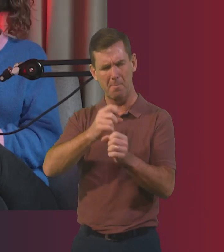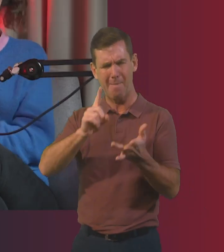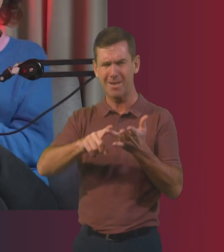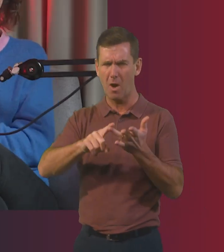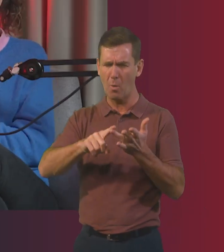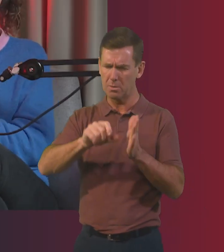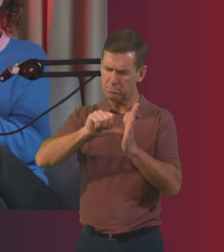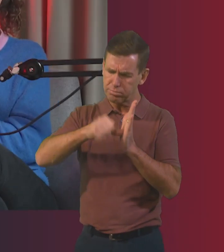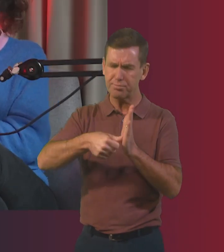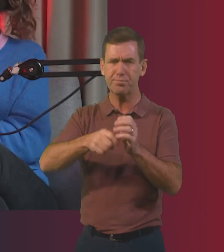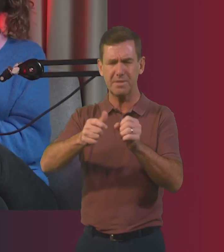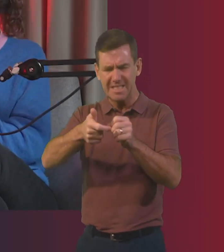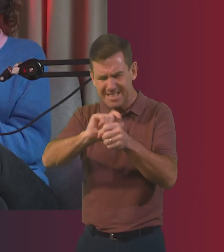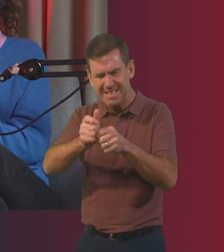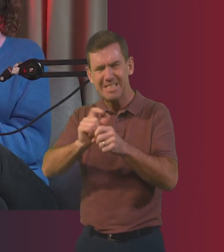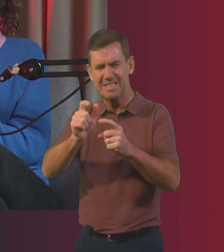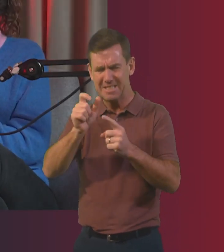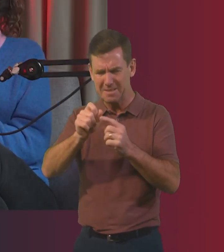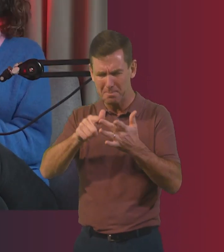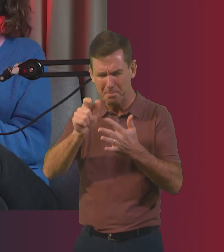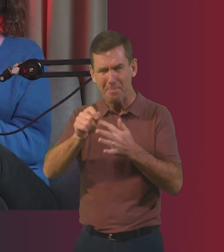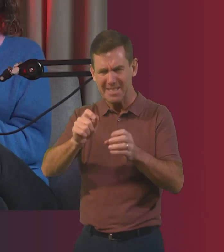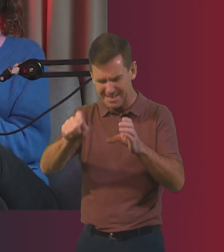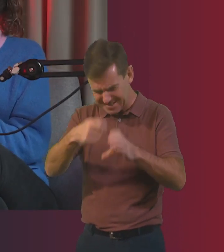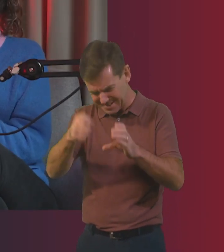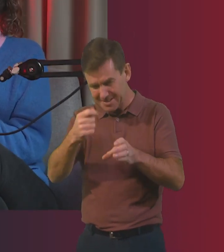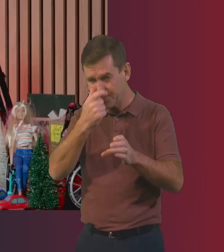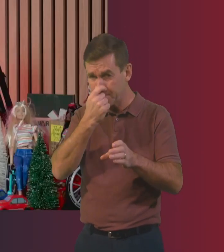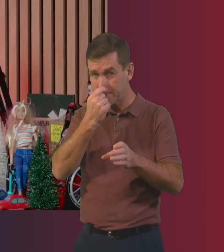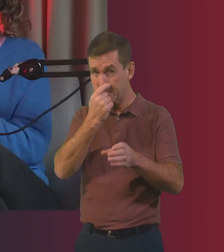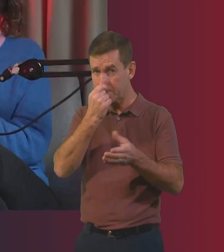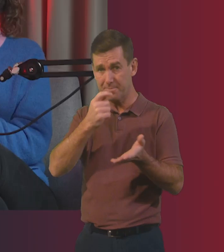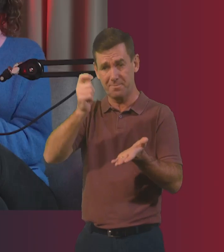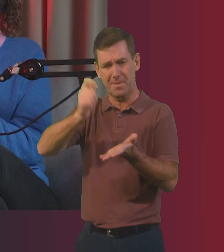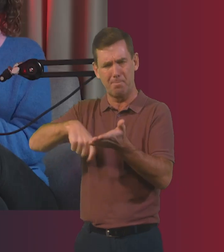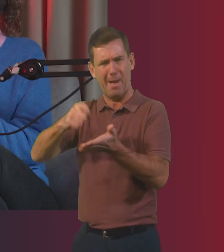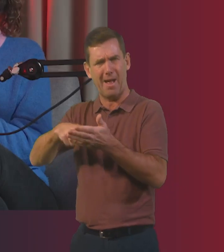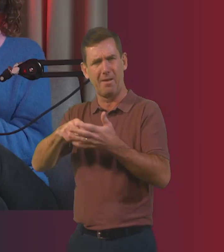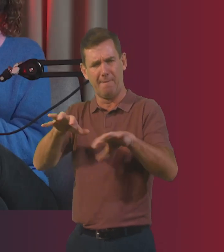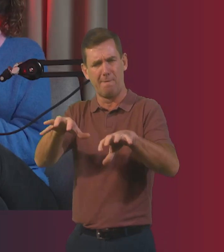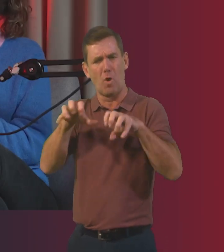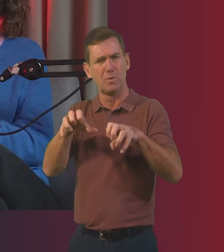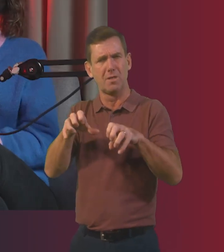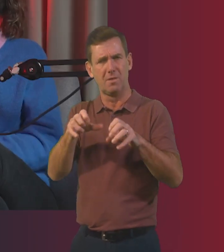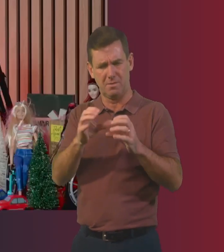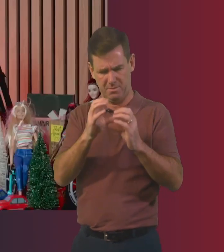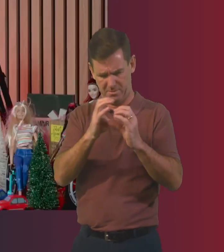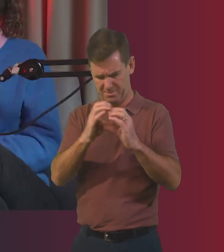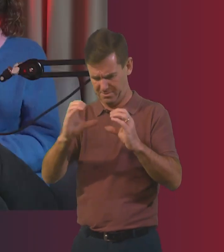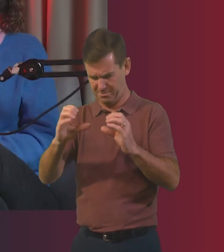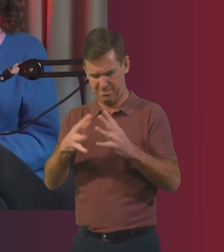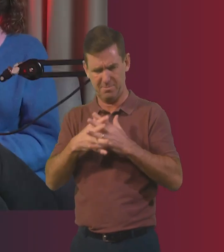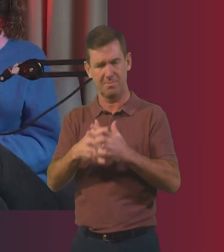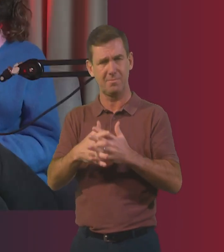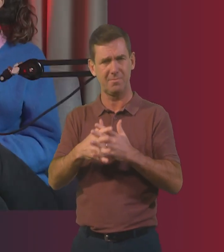a bit with the pit and all that stuff, and they're wasting a lot of the pit. But if you buy it frozen chunks, I mean, you're getting way more for your money. Yes. yeah,